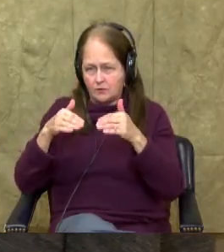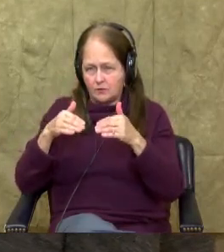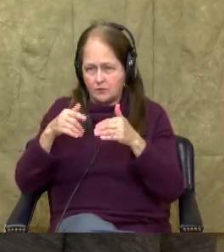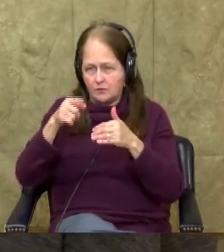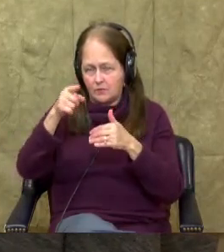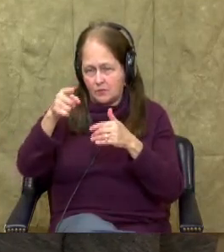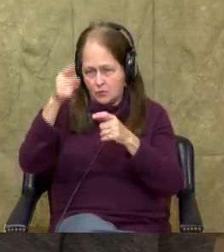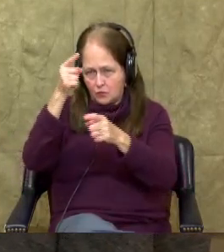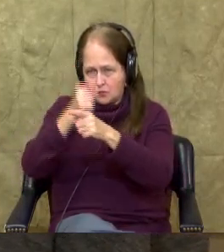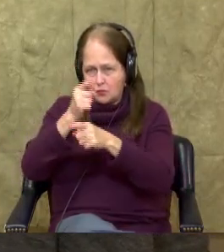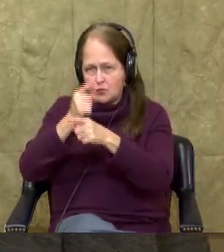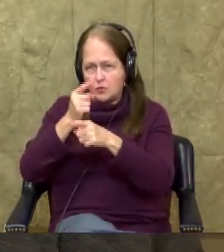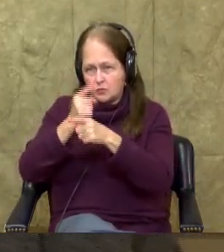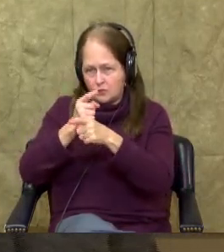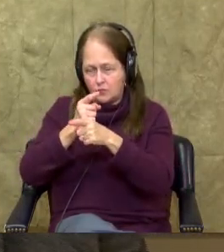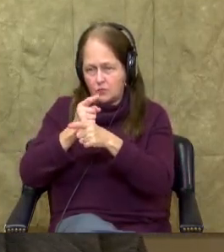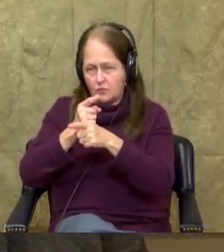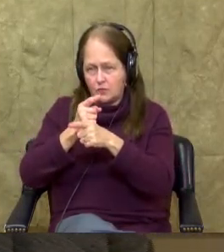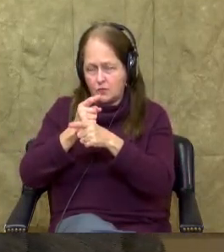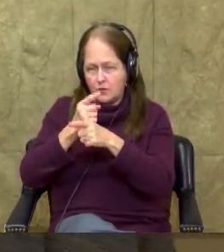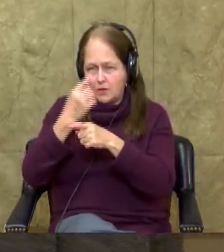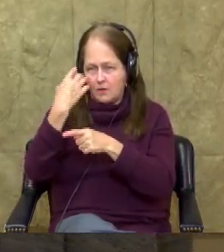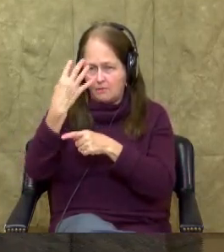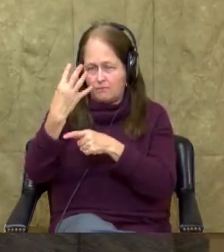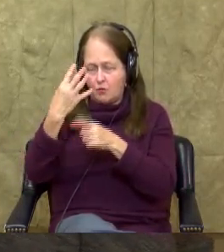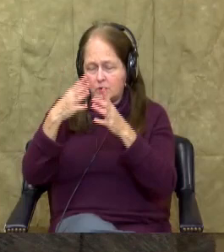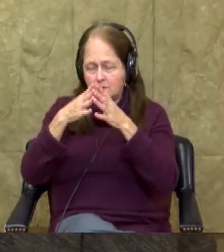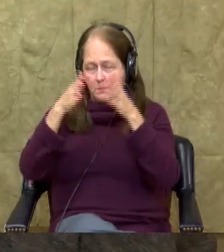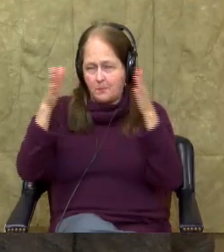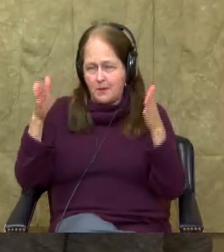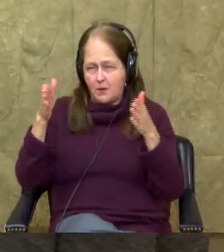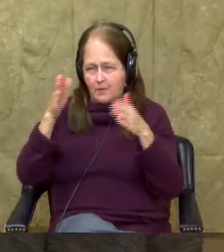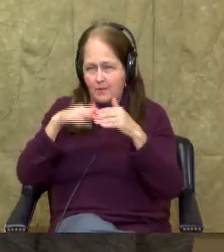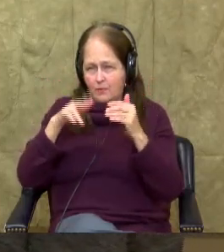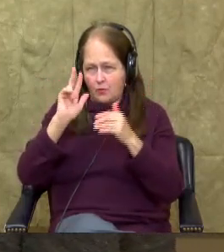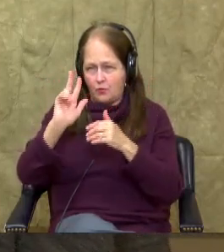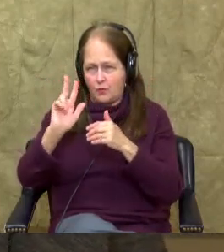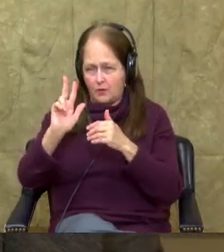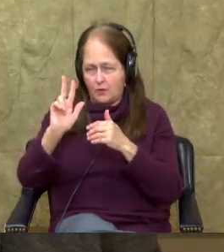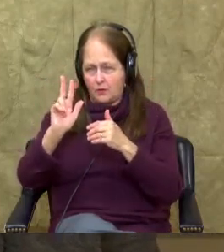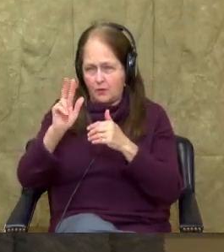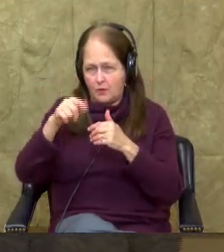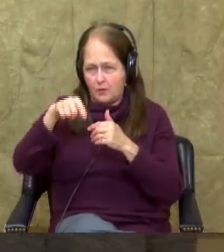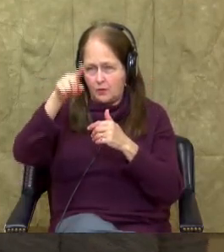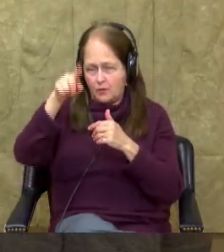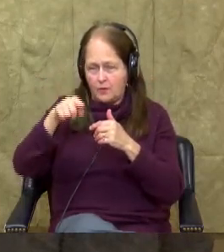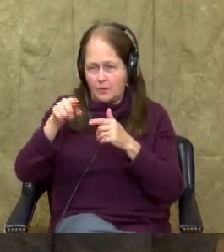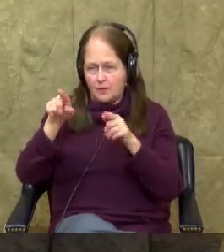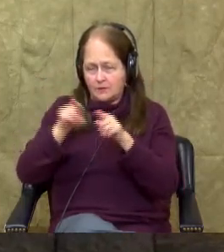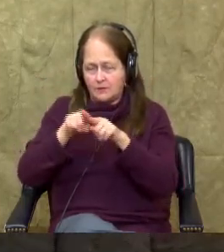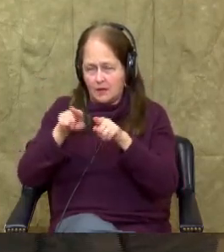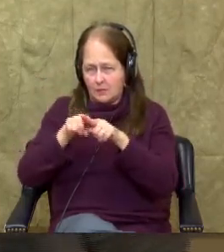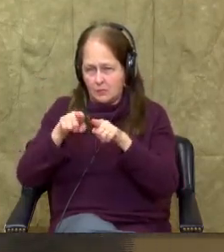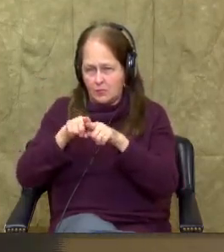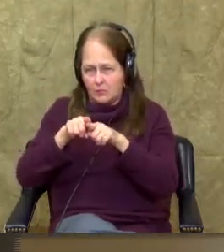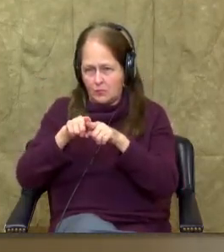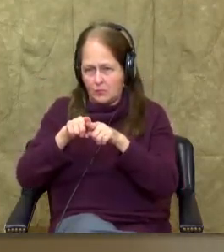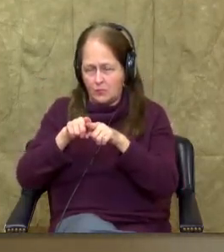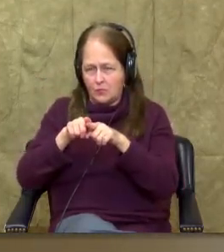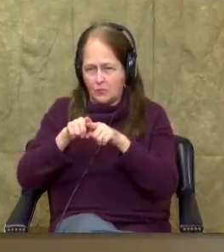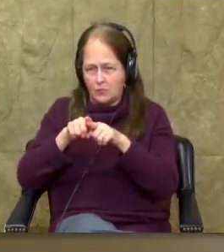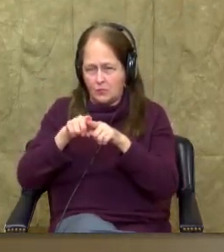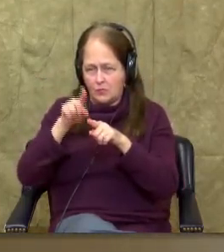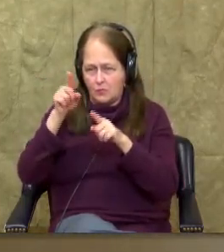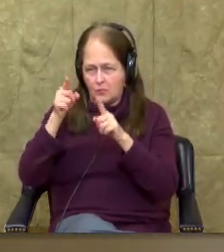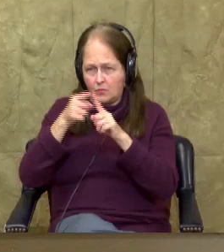Okay, that's right, because the 4 is bigger than the 3 there, and both the other numbers are the same. So